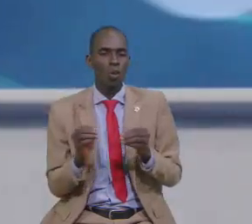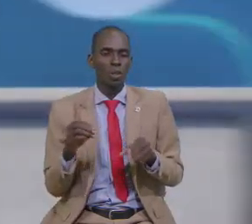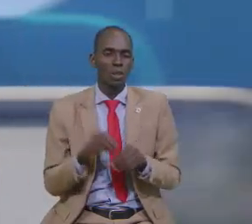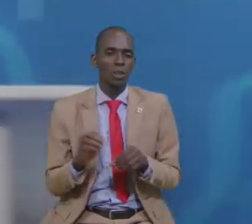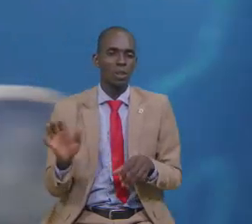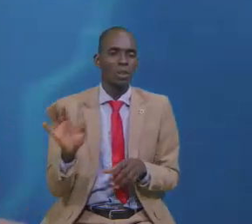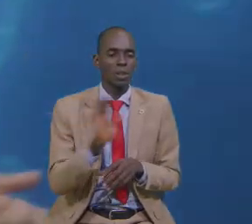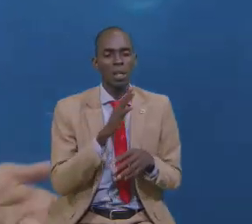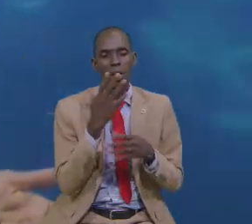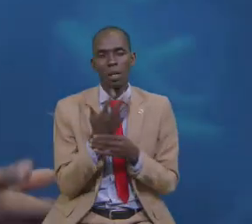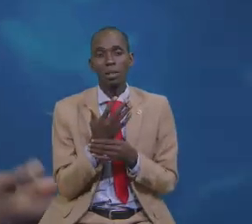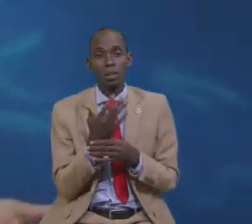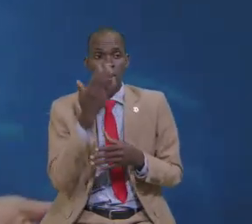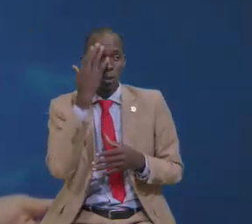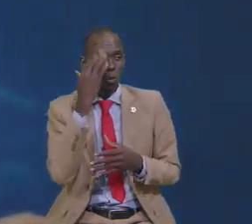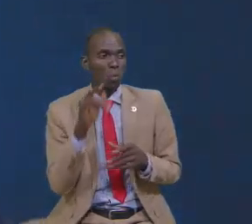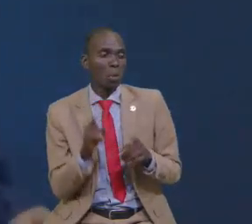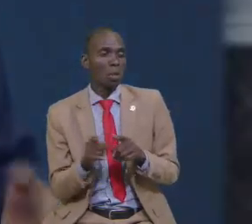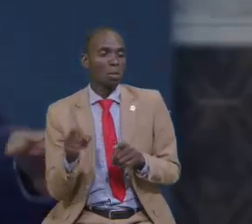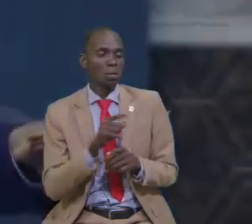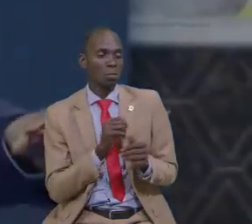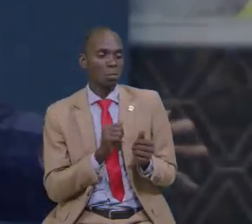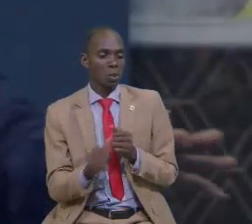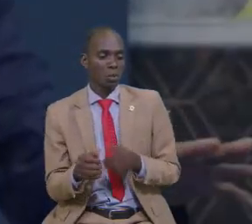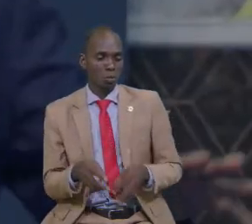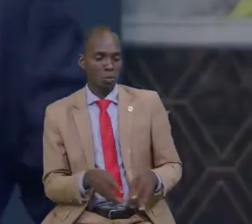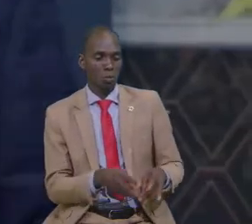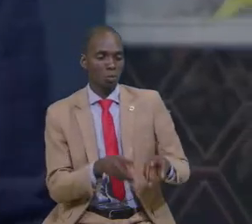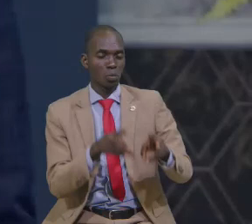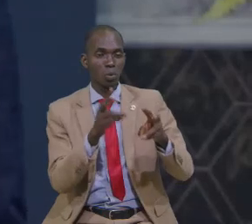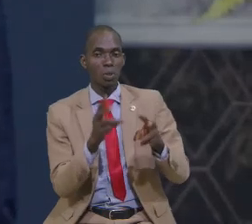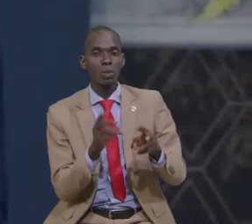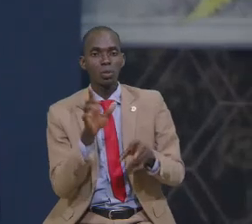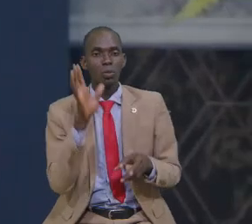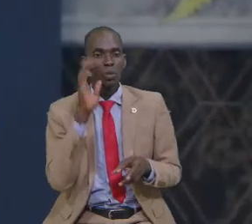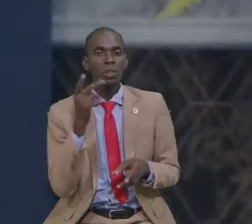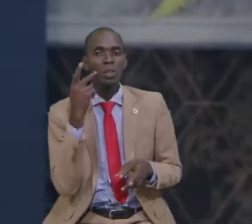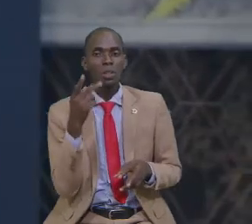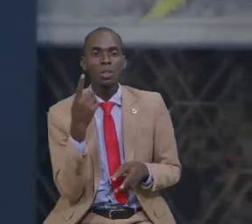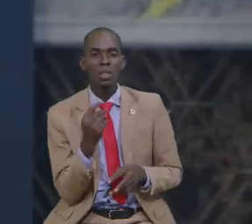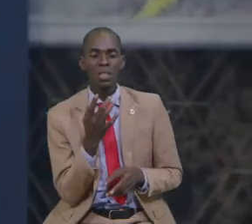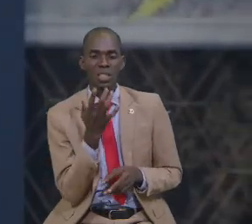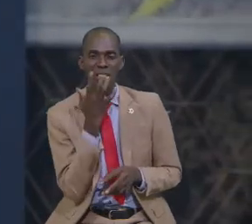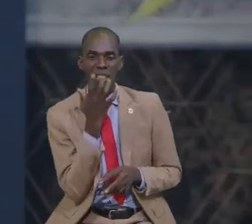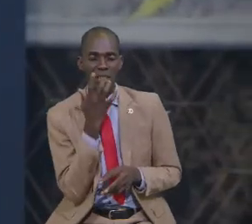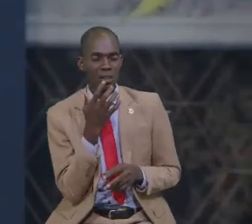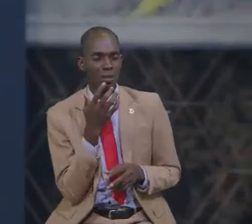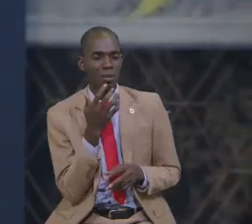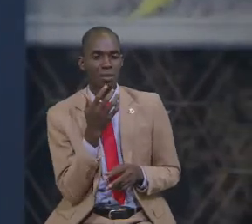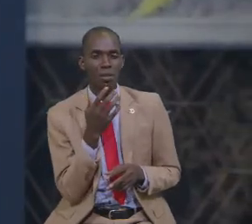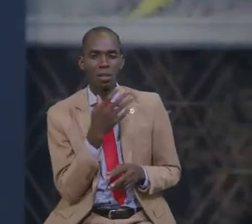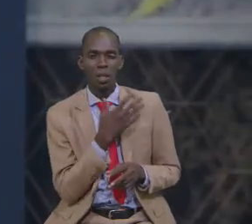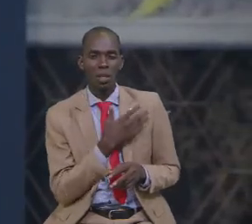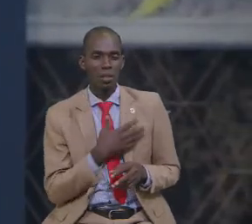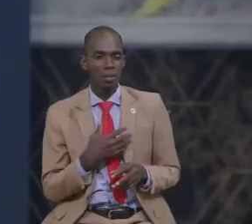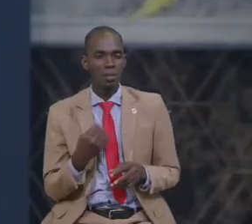are they are passing through passing the sideway they used to see the flowers and then they plug their flowers and there's nothing